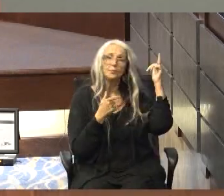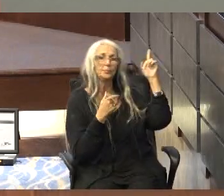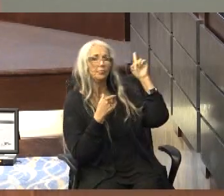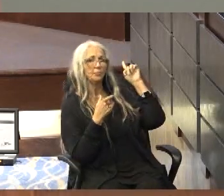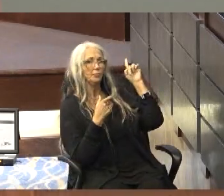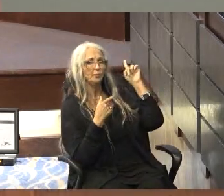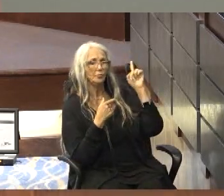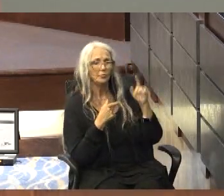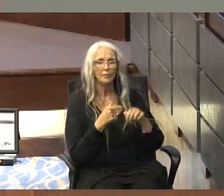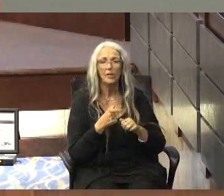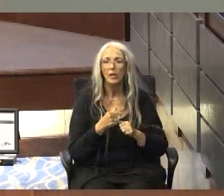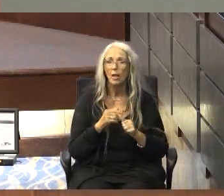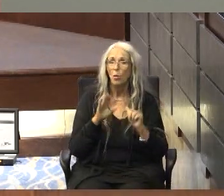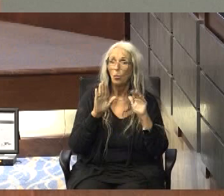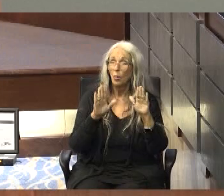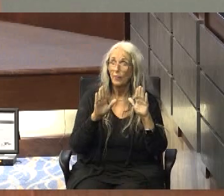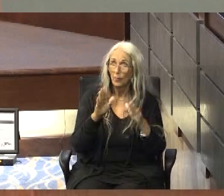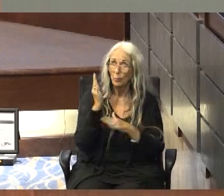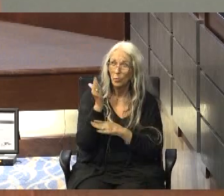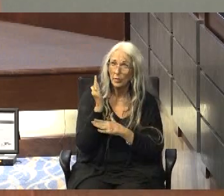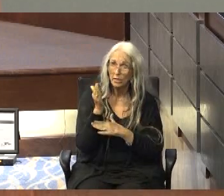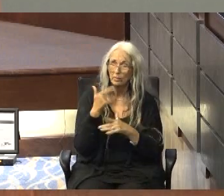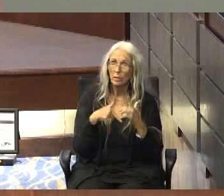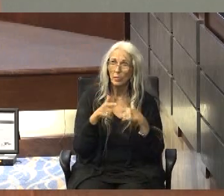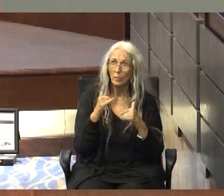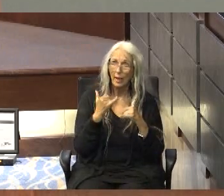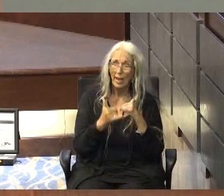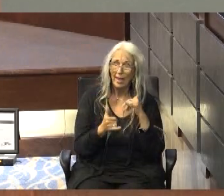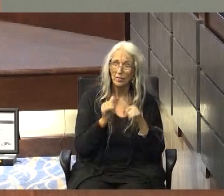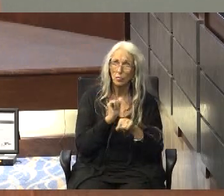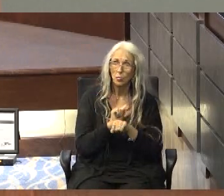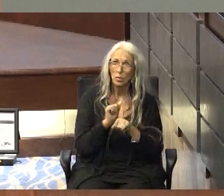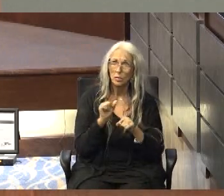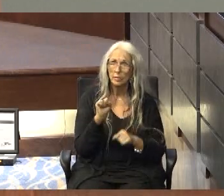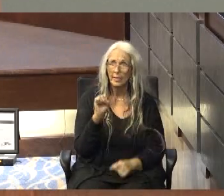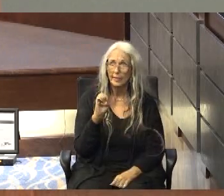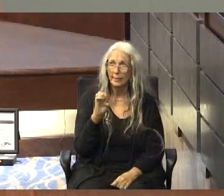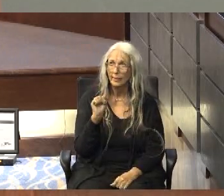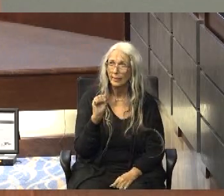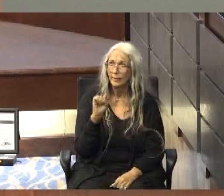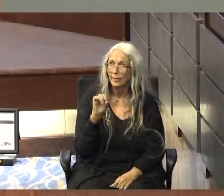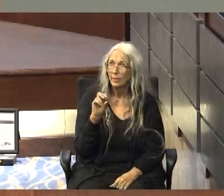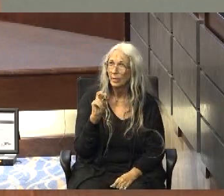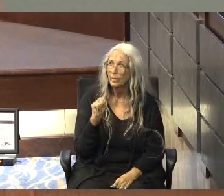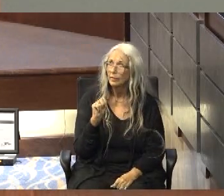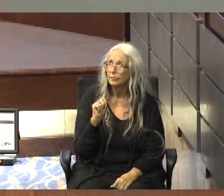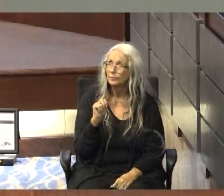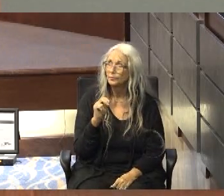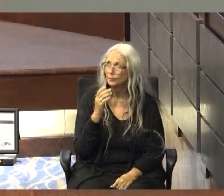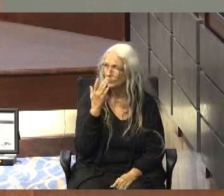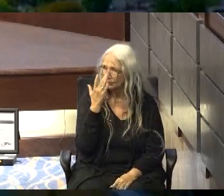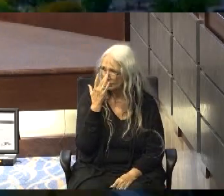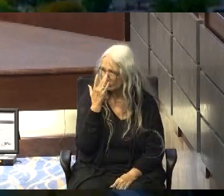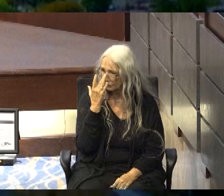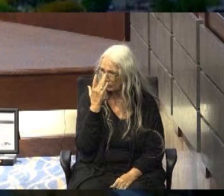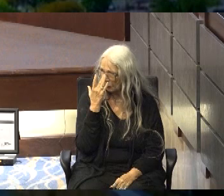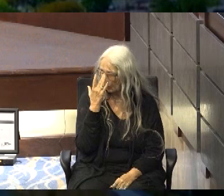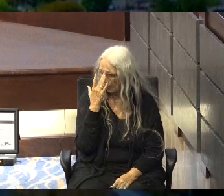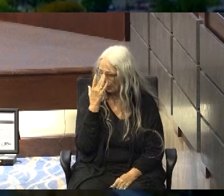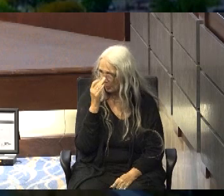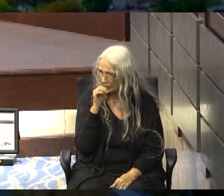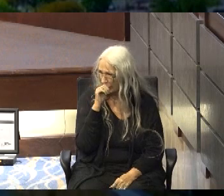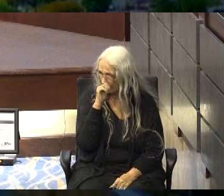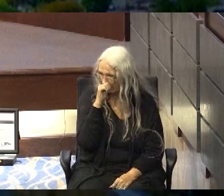a great presentation coming up on this last work session, talking about development standards. And we'll